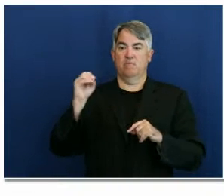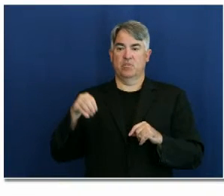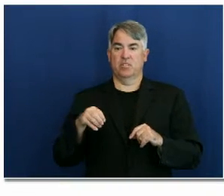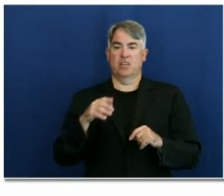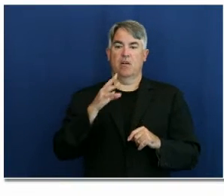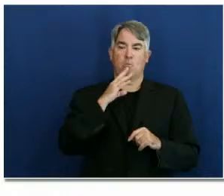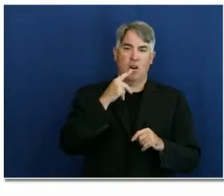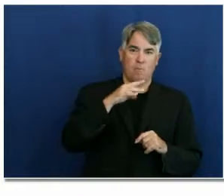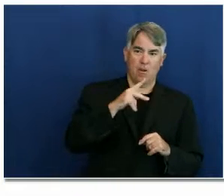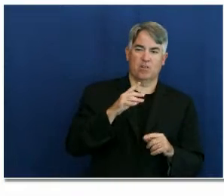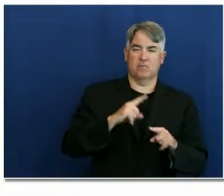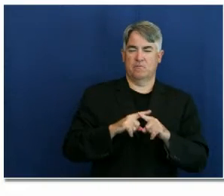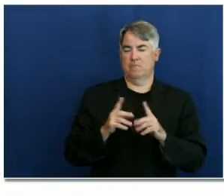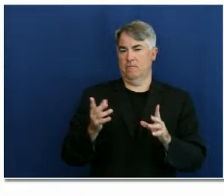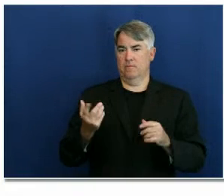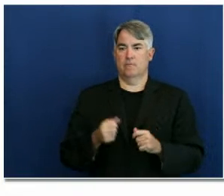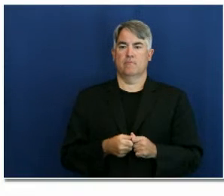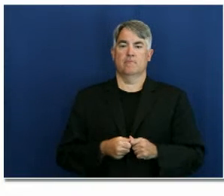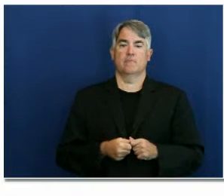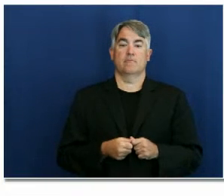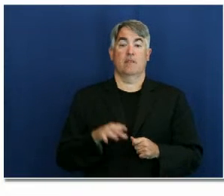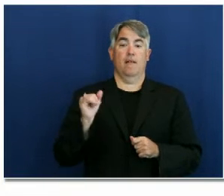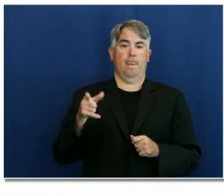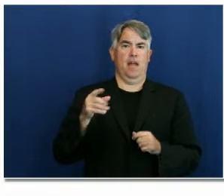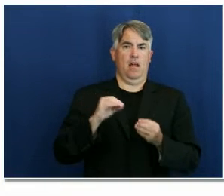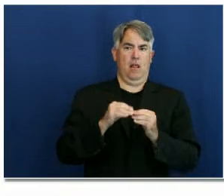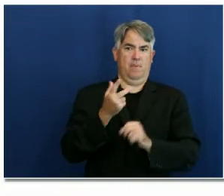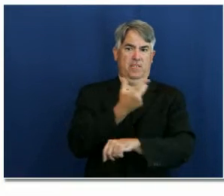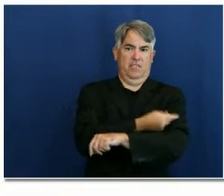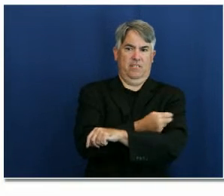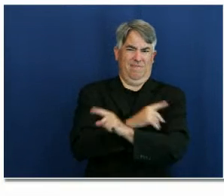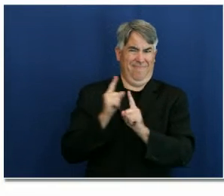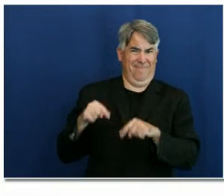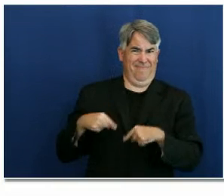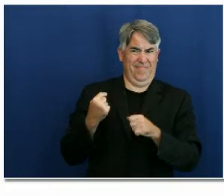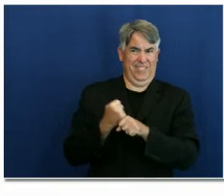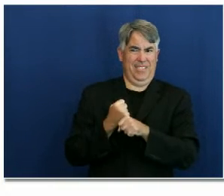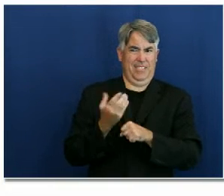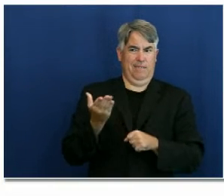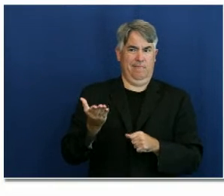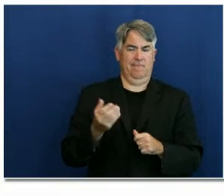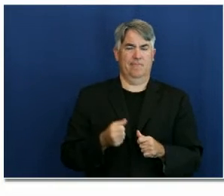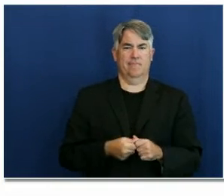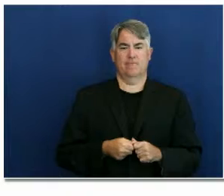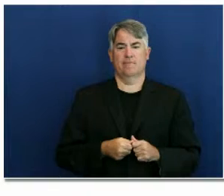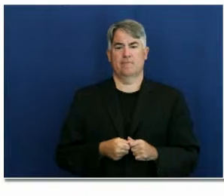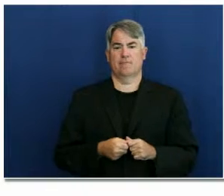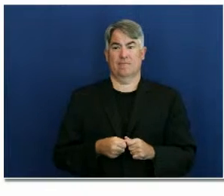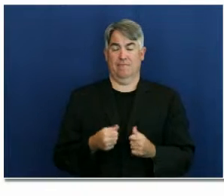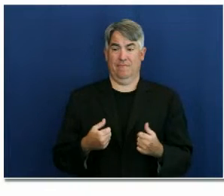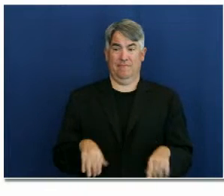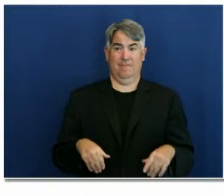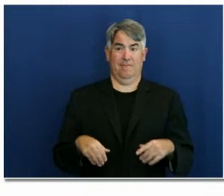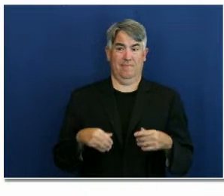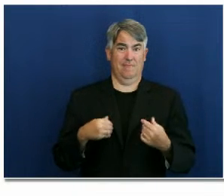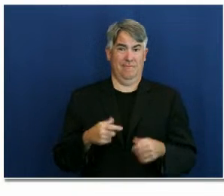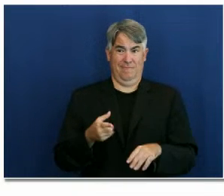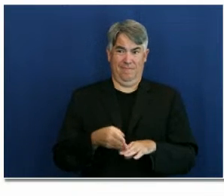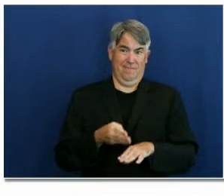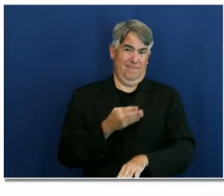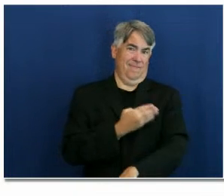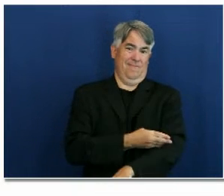parks. Next chart is our vaccine dashboard. And what it gives you a little sense of here is the real progress we've made. We set an internal goal